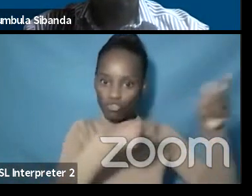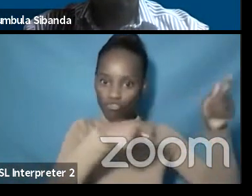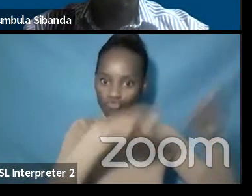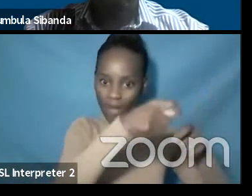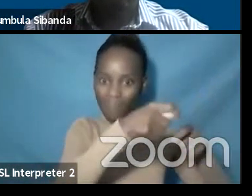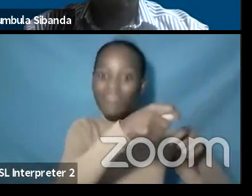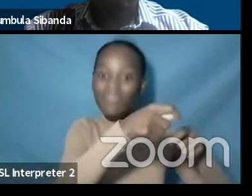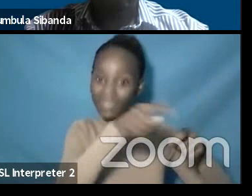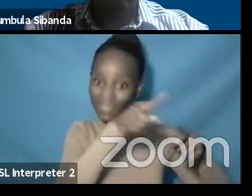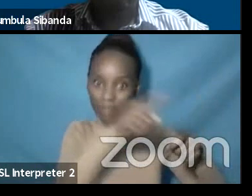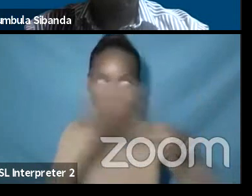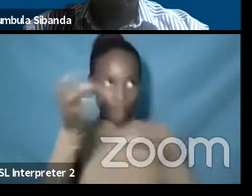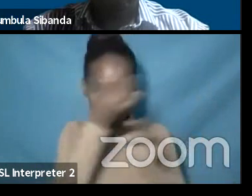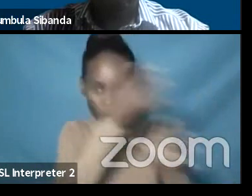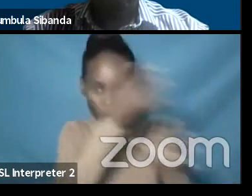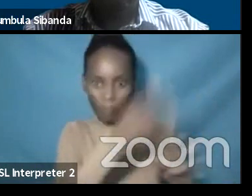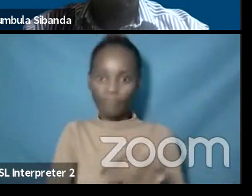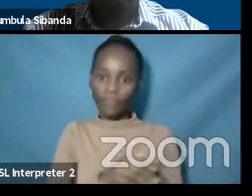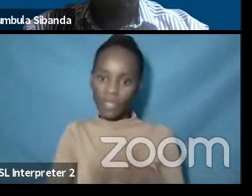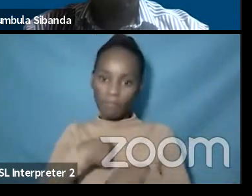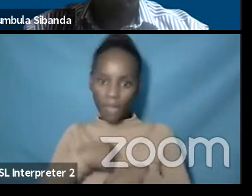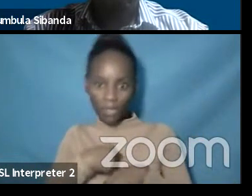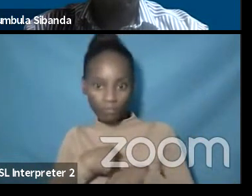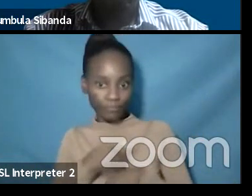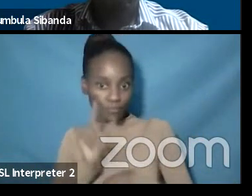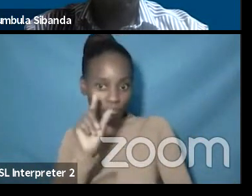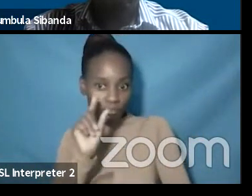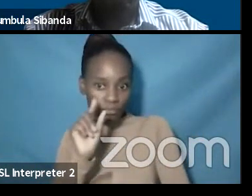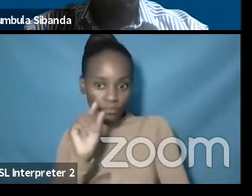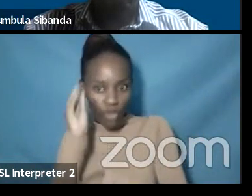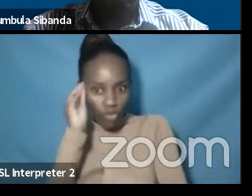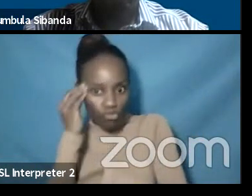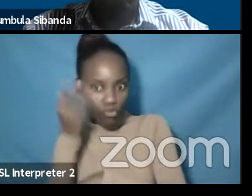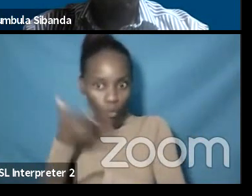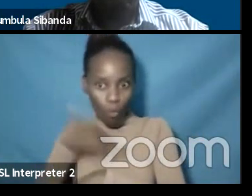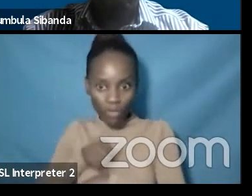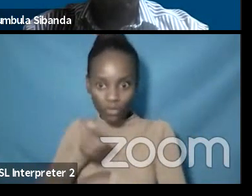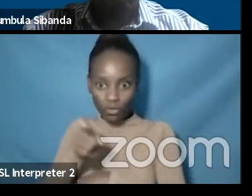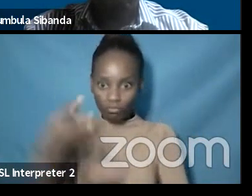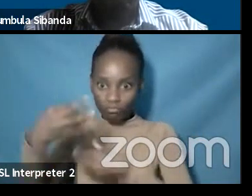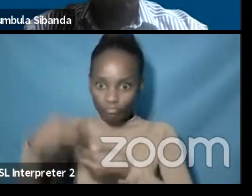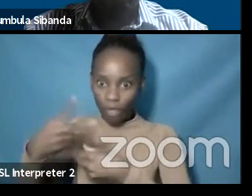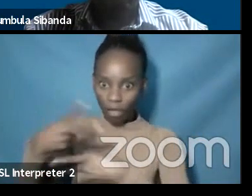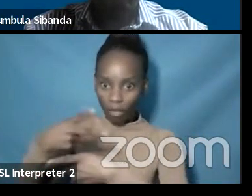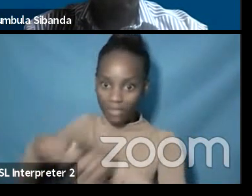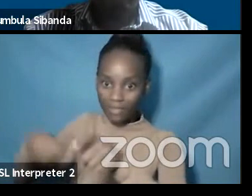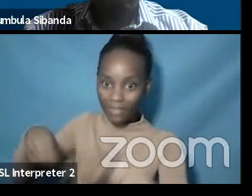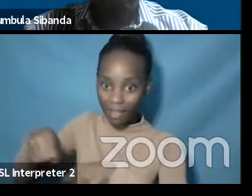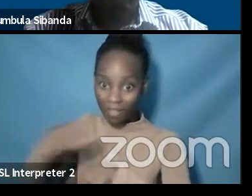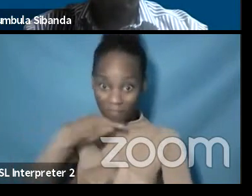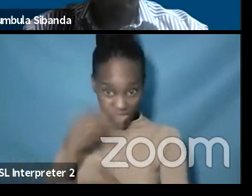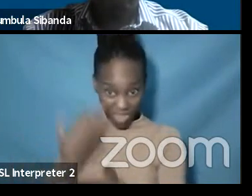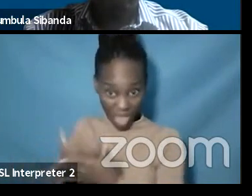can I trade or deal with these products? Thank you. I thought I'd just add that as well. Thank you.